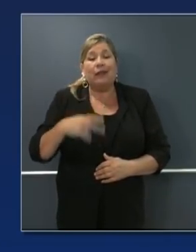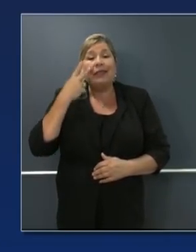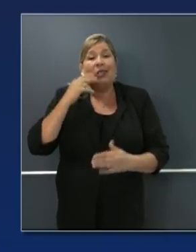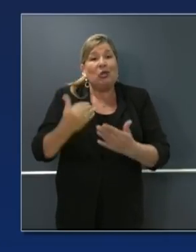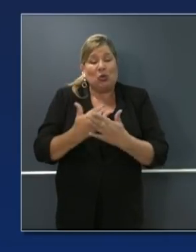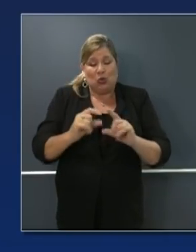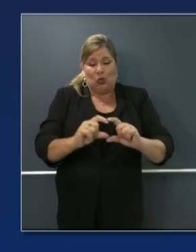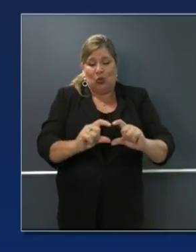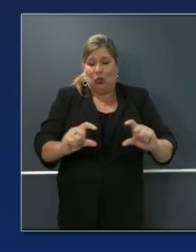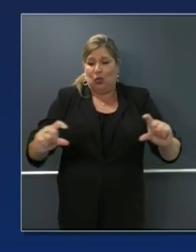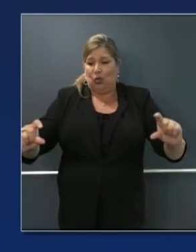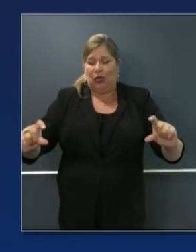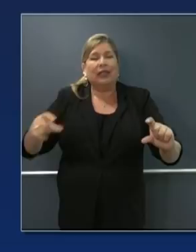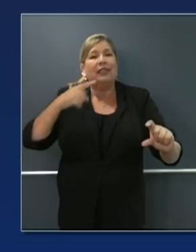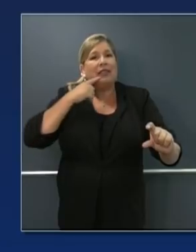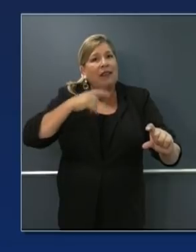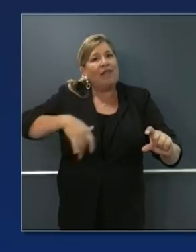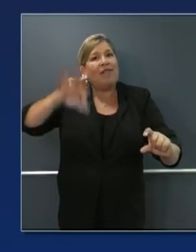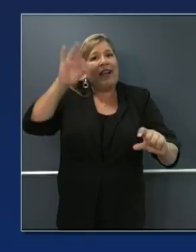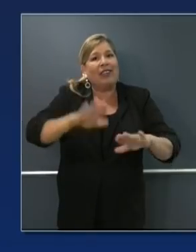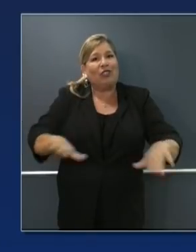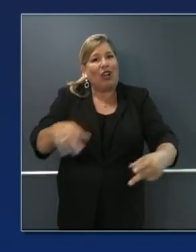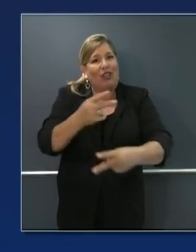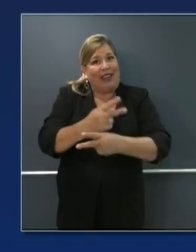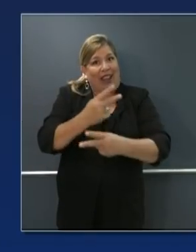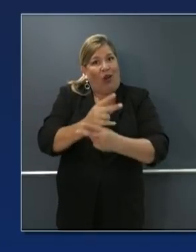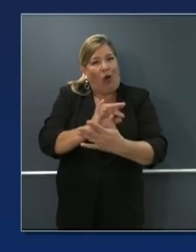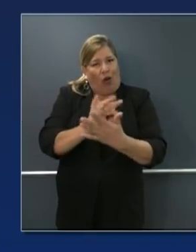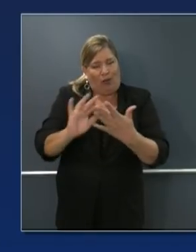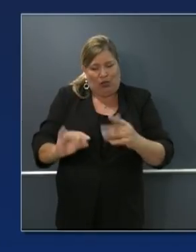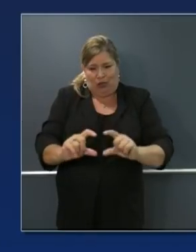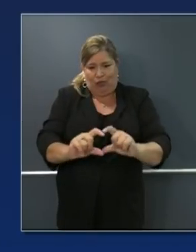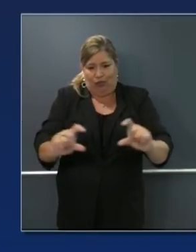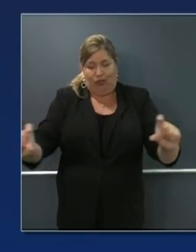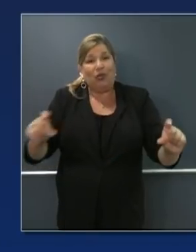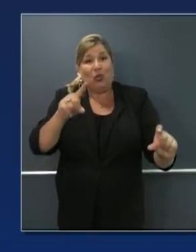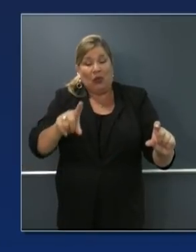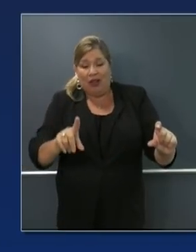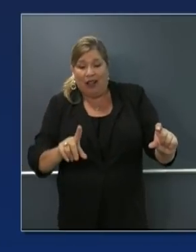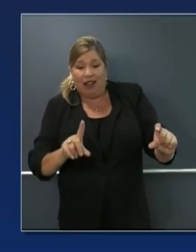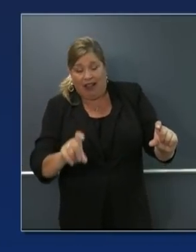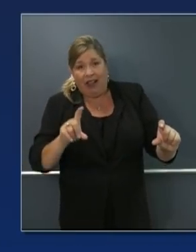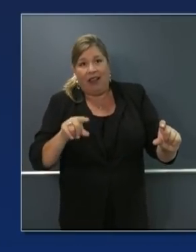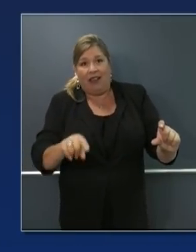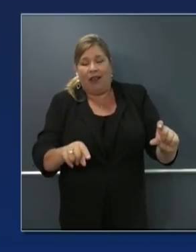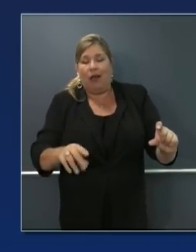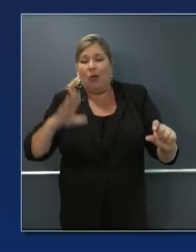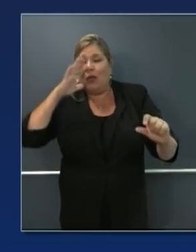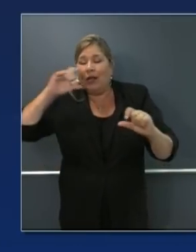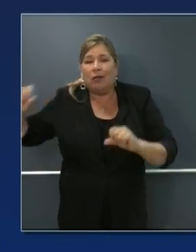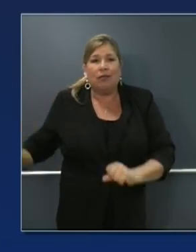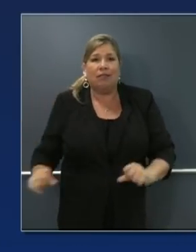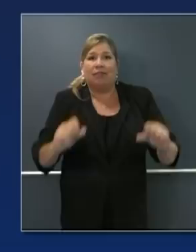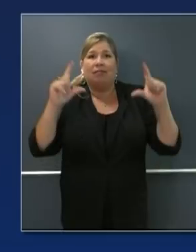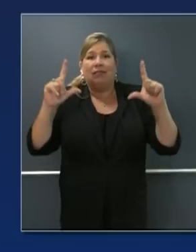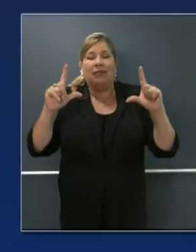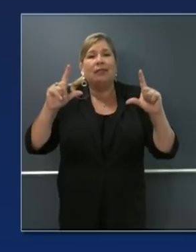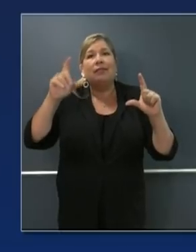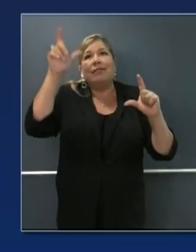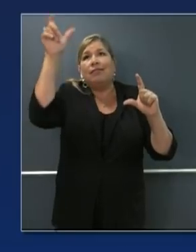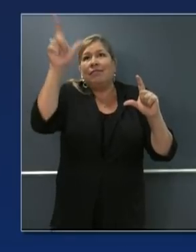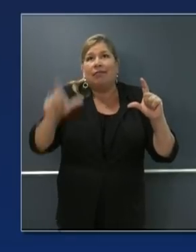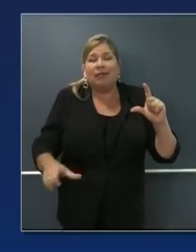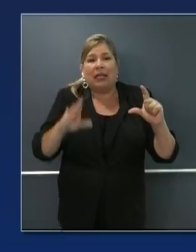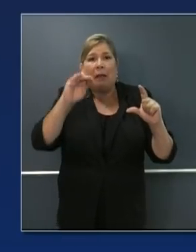Childcare Options. That'll take you directly to a screen that has a map of California where you'll be able to identify